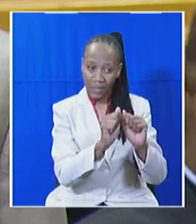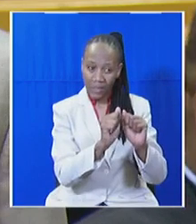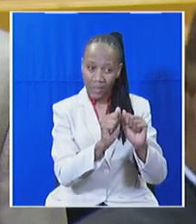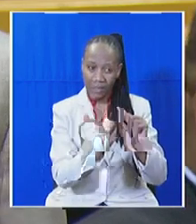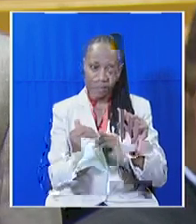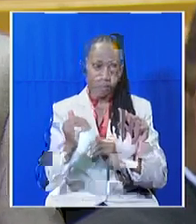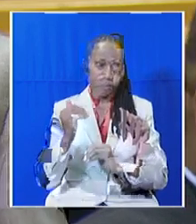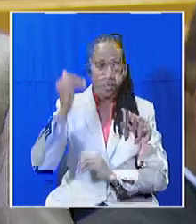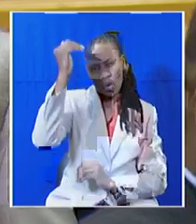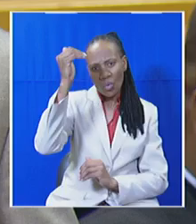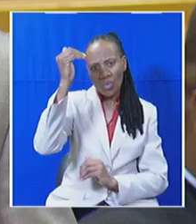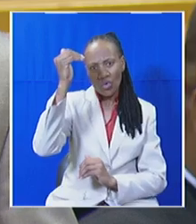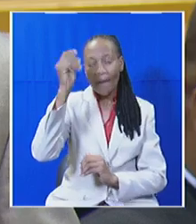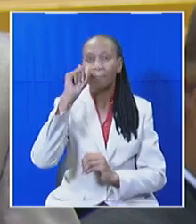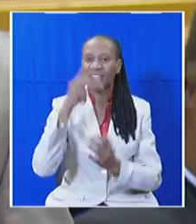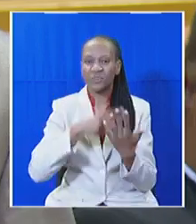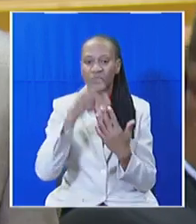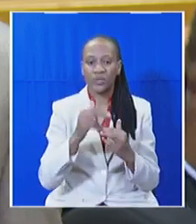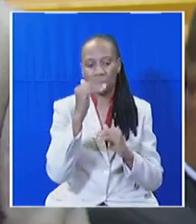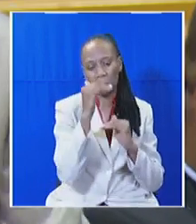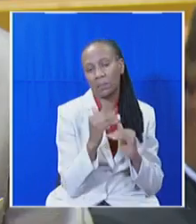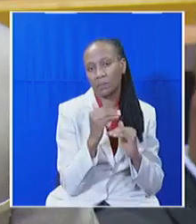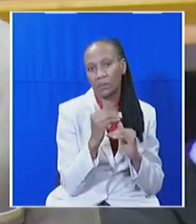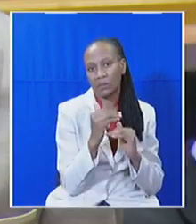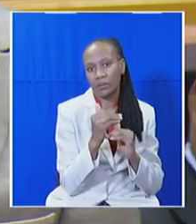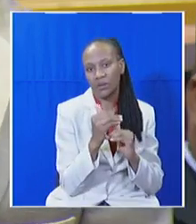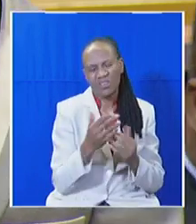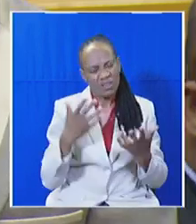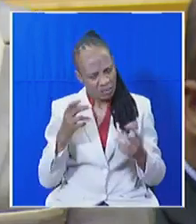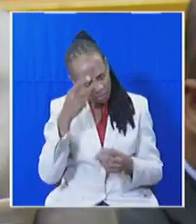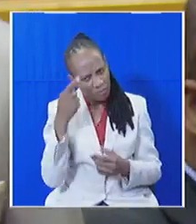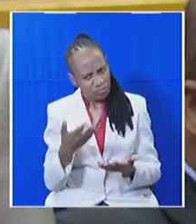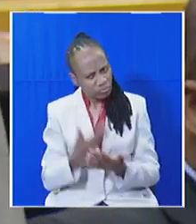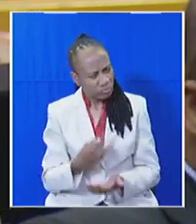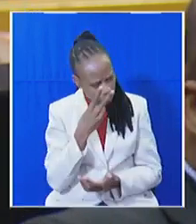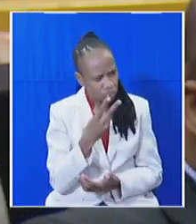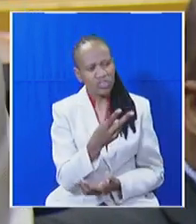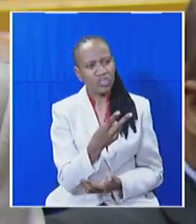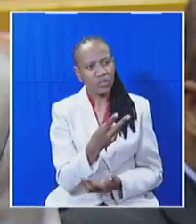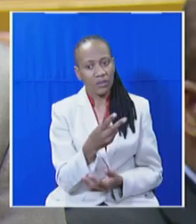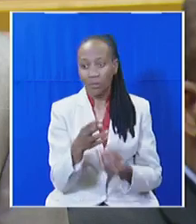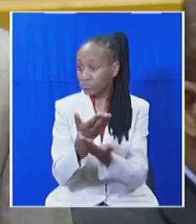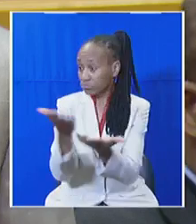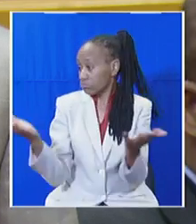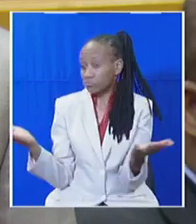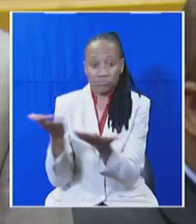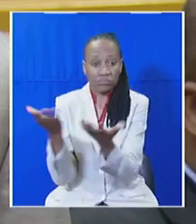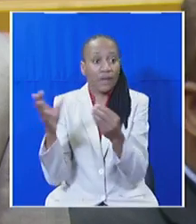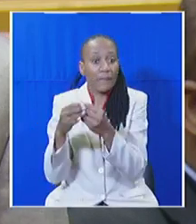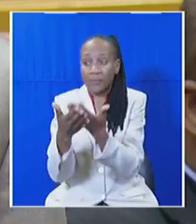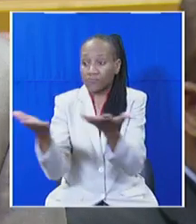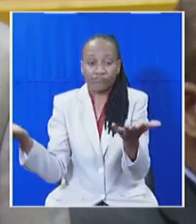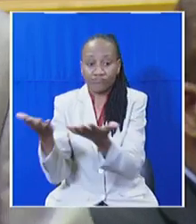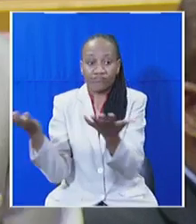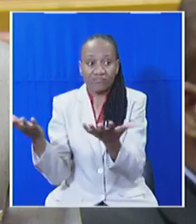value. And Mr. President, I think you can see here today the state of this honorable house as a result